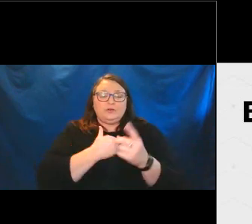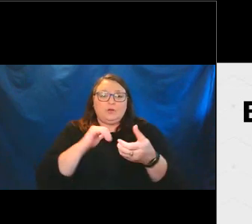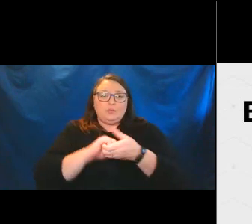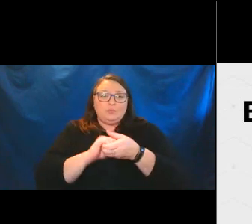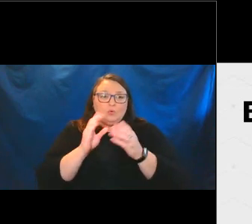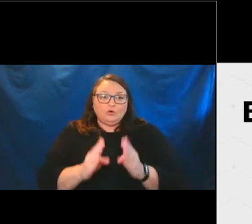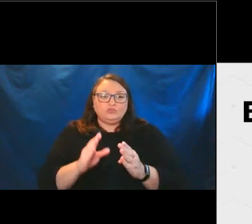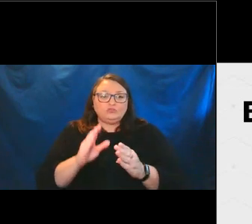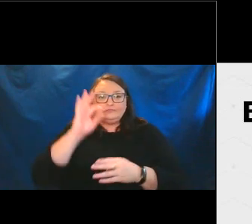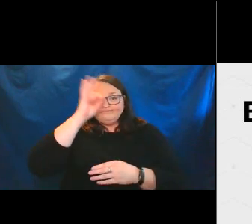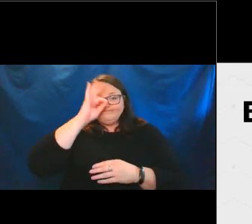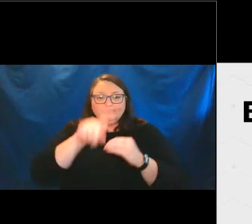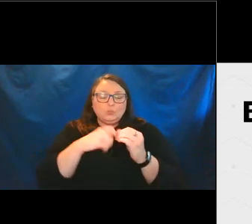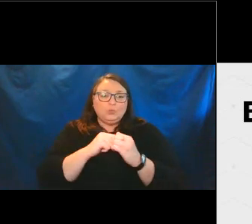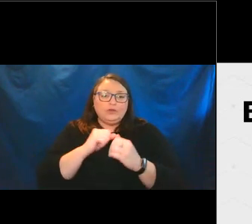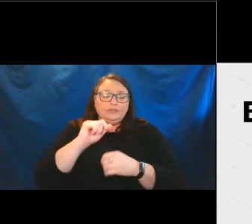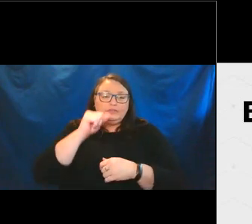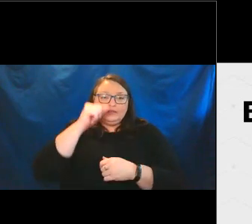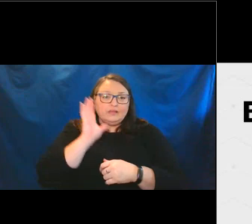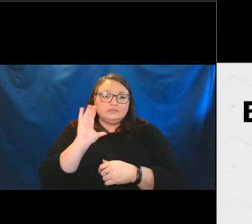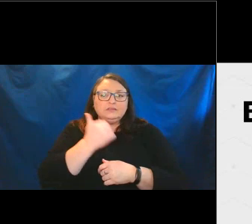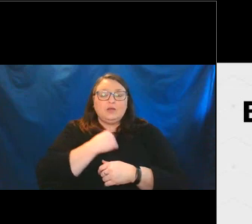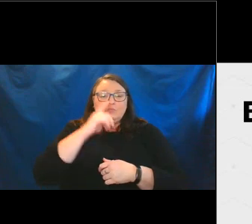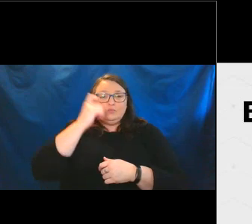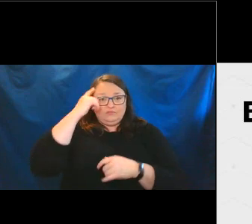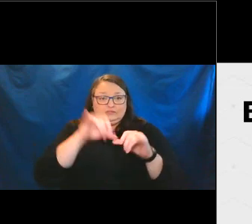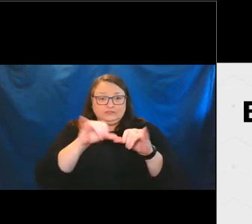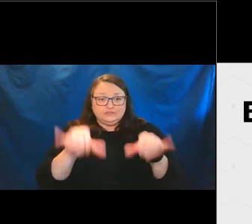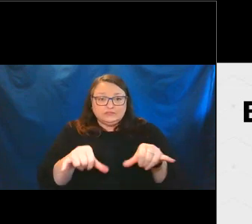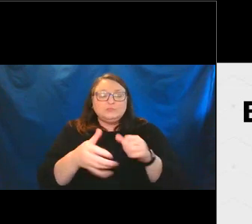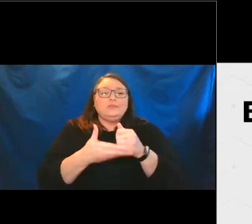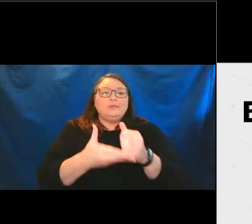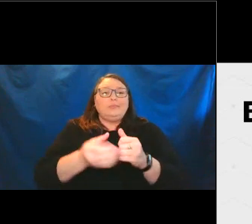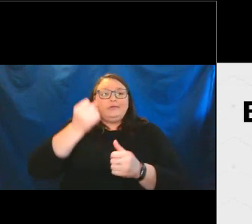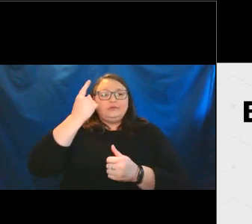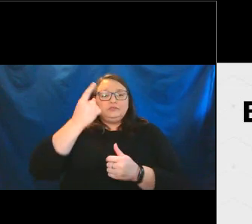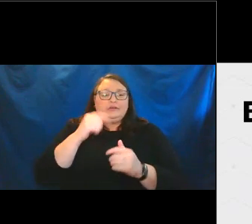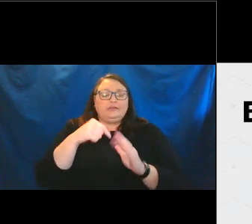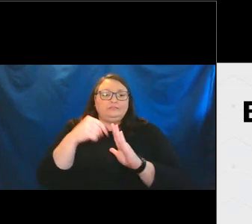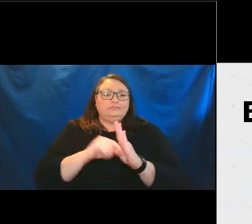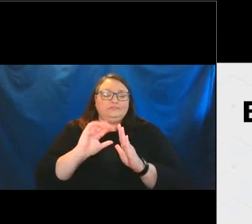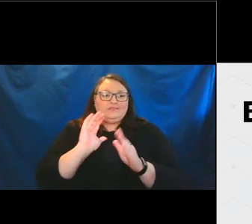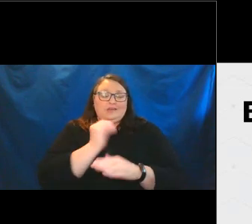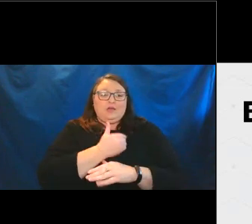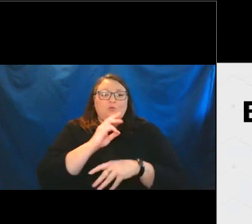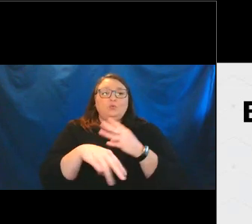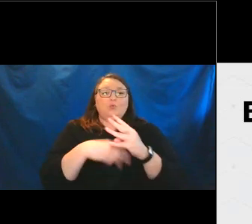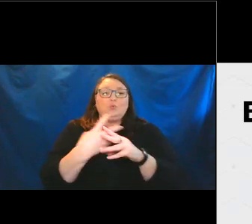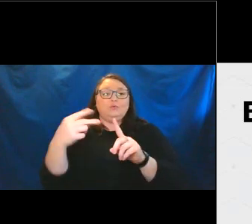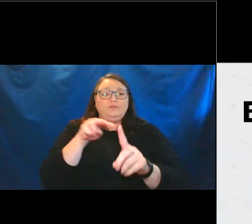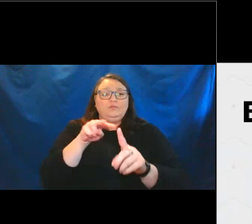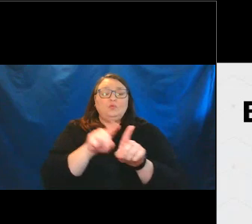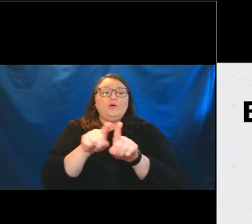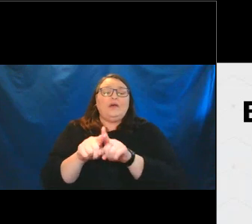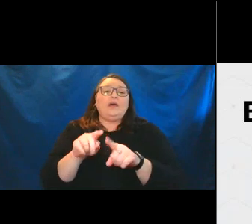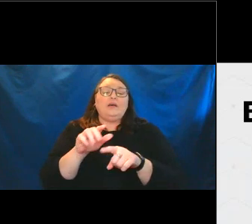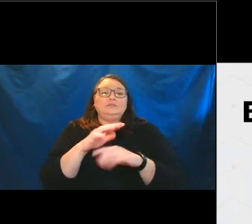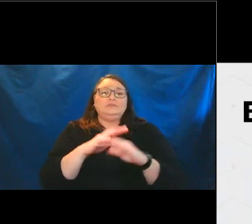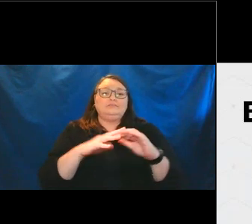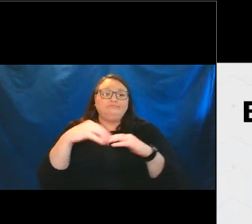unfamiliar with Alaska and our governing systems and help them understand the depth of our worldview as Native Alaskan peoples. And we're